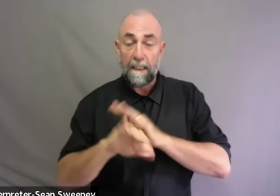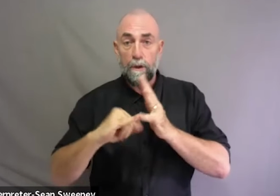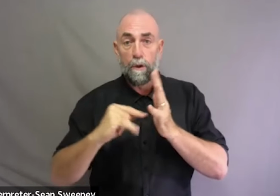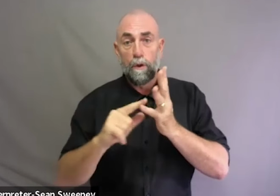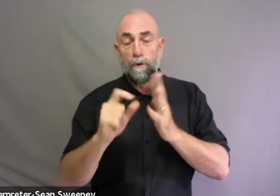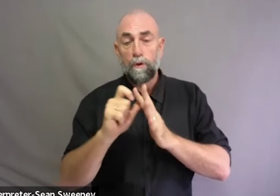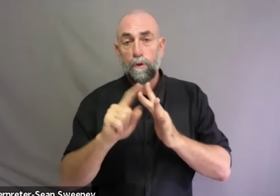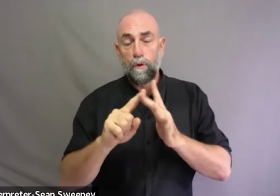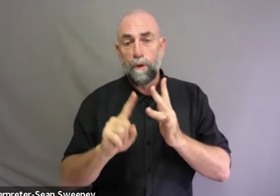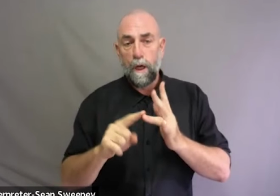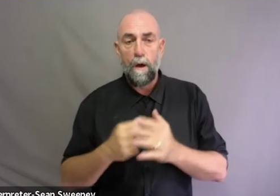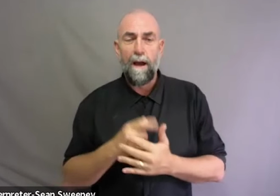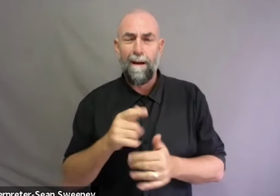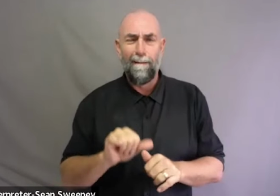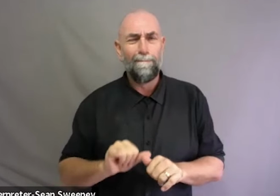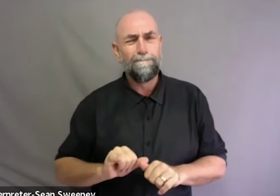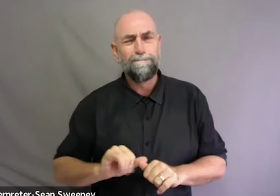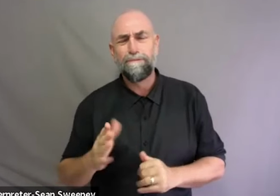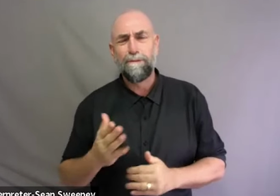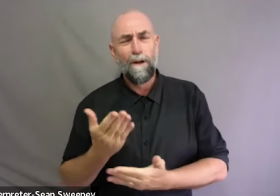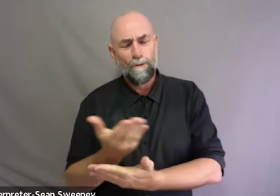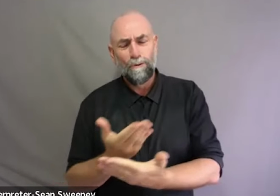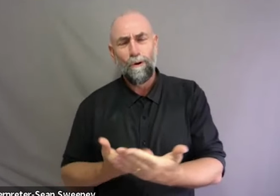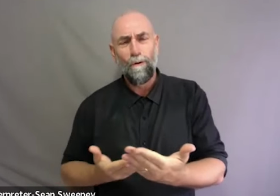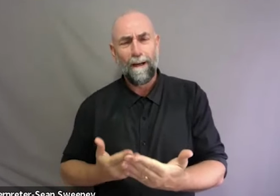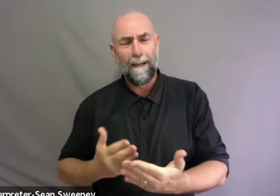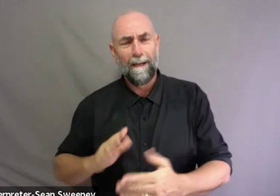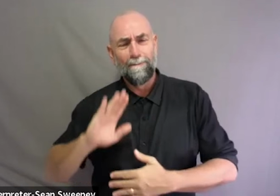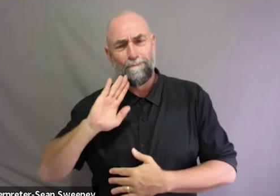a really great storytelling and previs tool for the work.